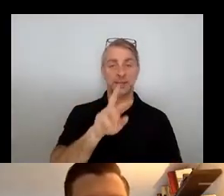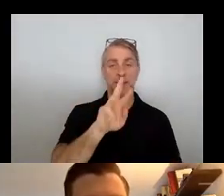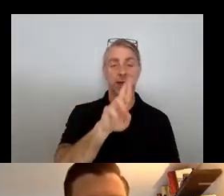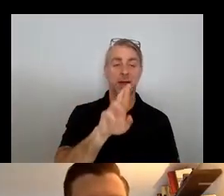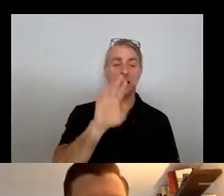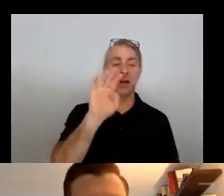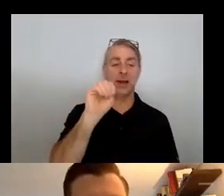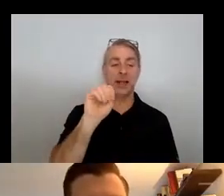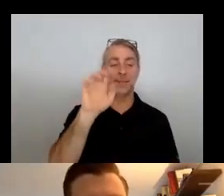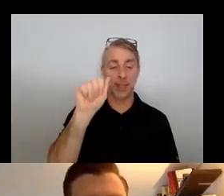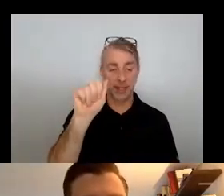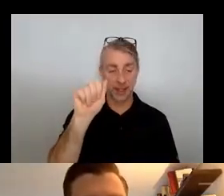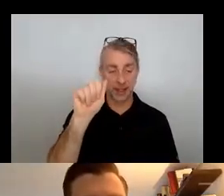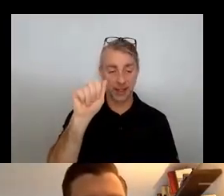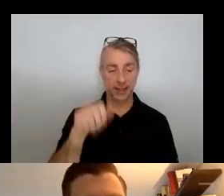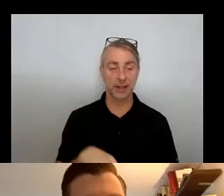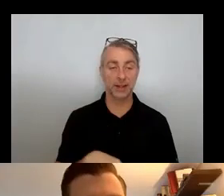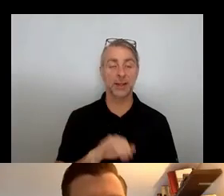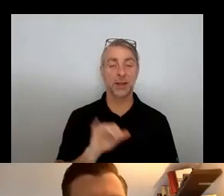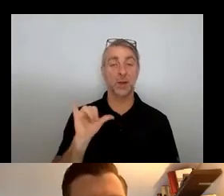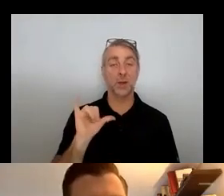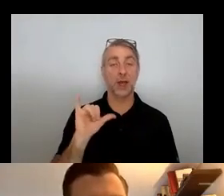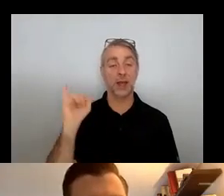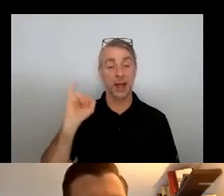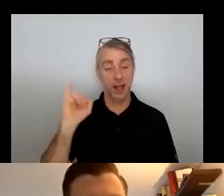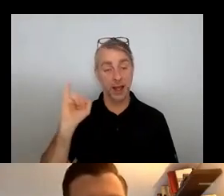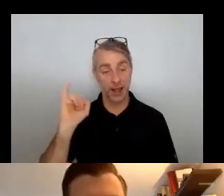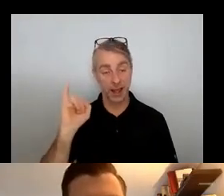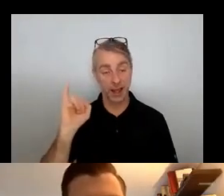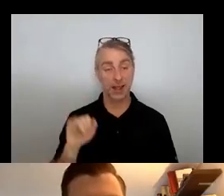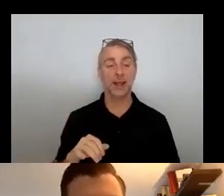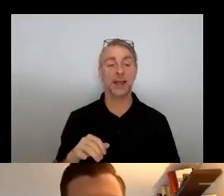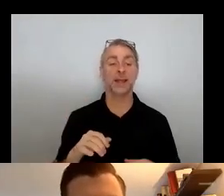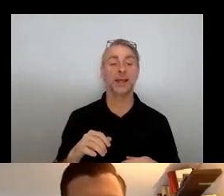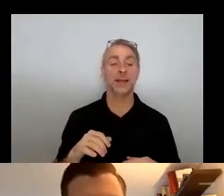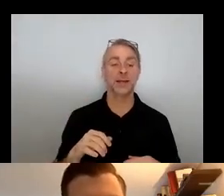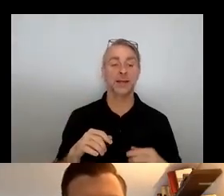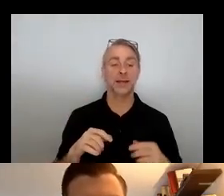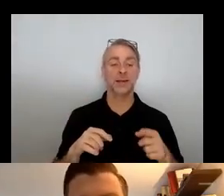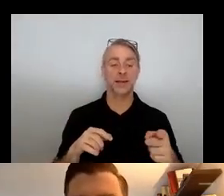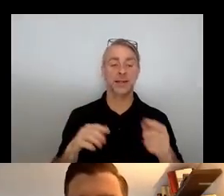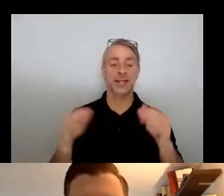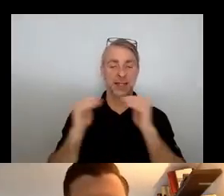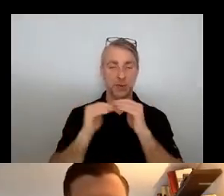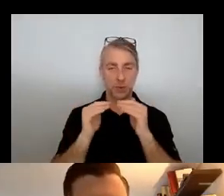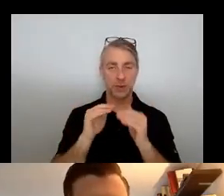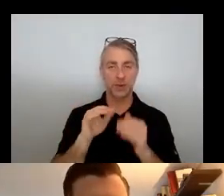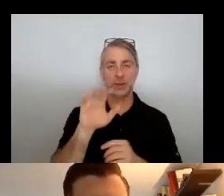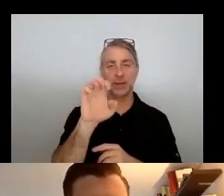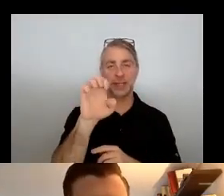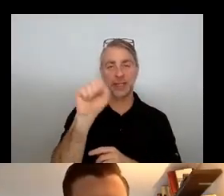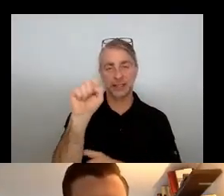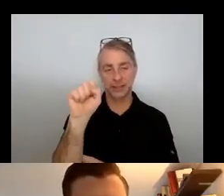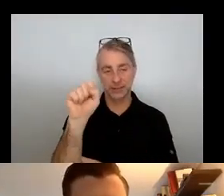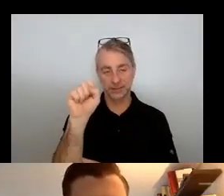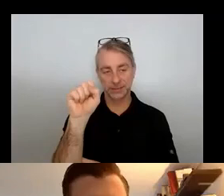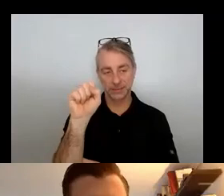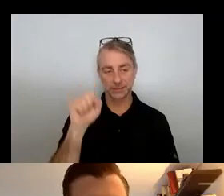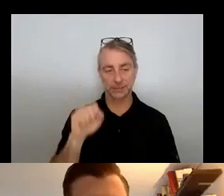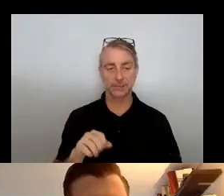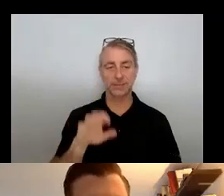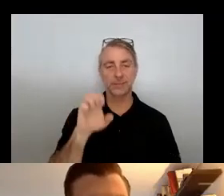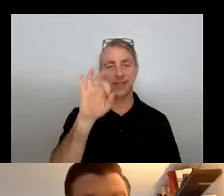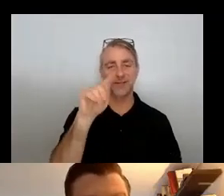our effect sizes. So YI, it's going to look for argument YI, and we're saying those are equal to ES, our effect sizes